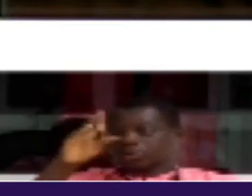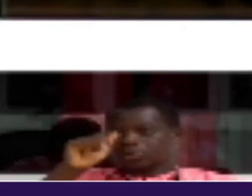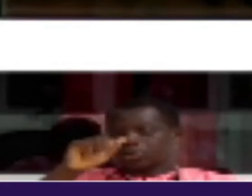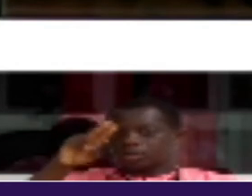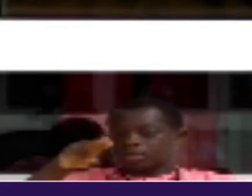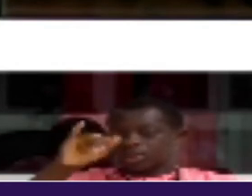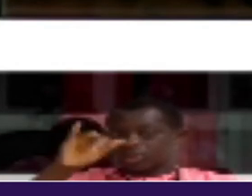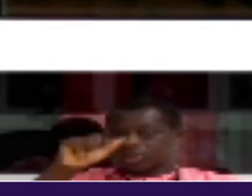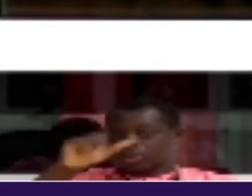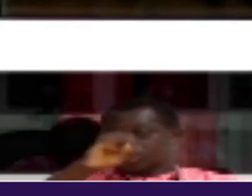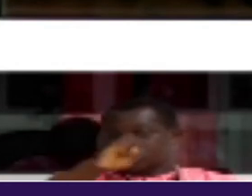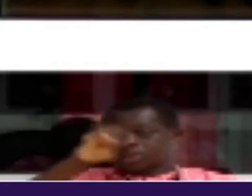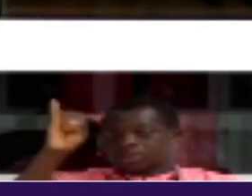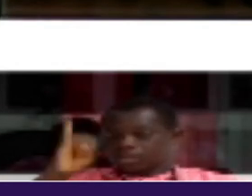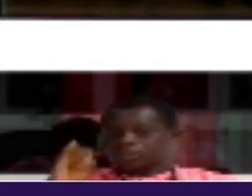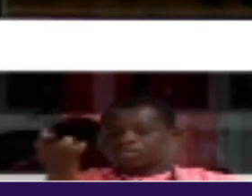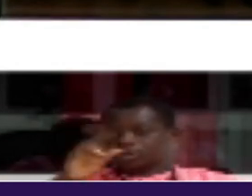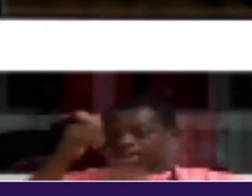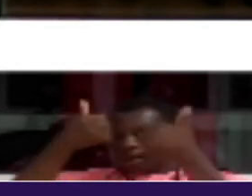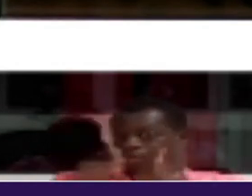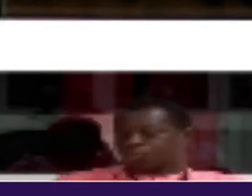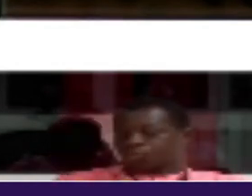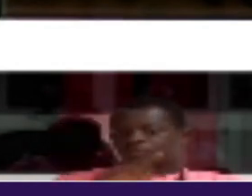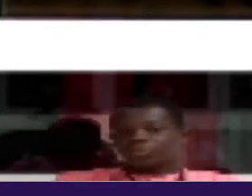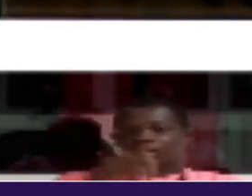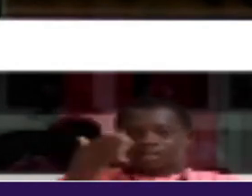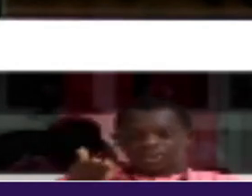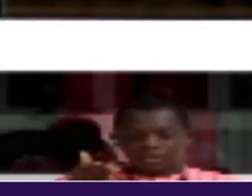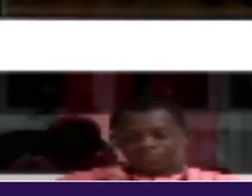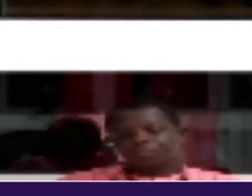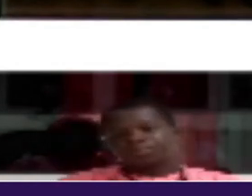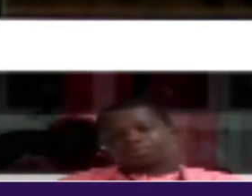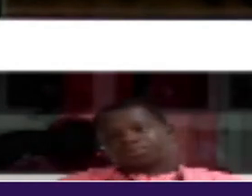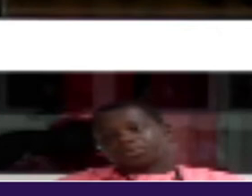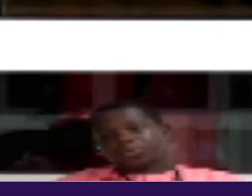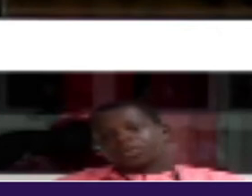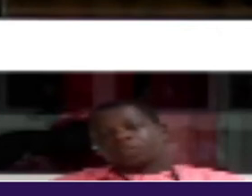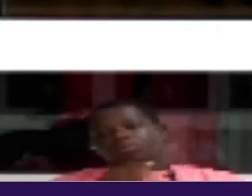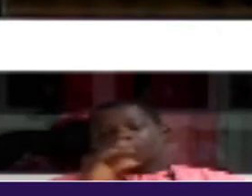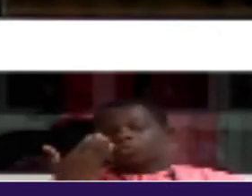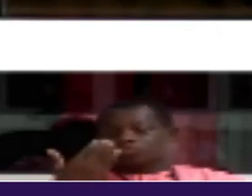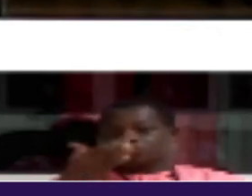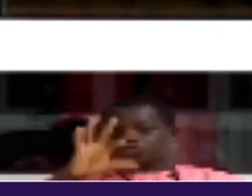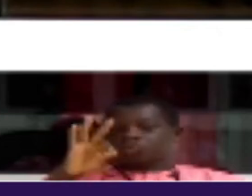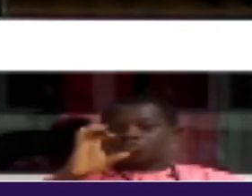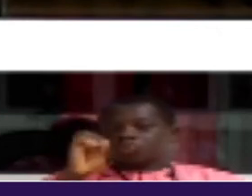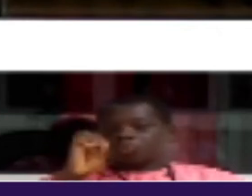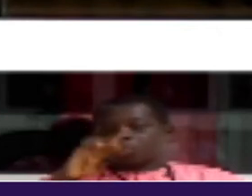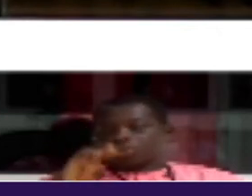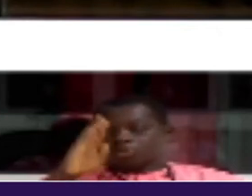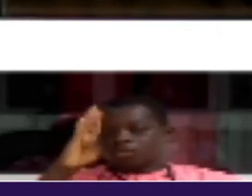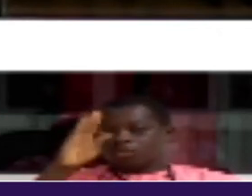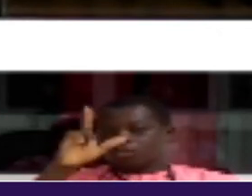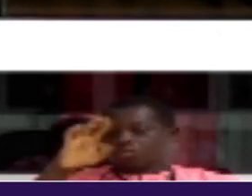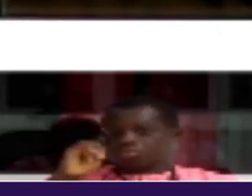And what happened to him? He was the one Tumbul was communicating. He asked him to